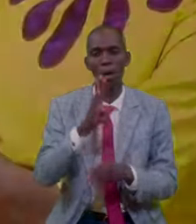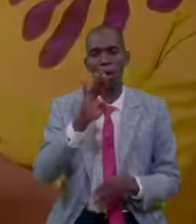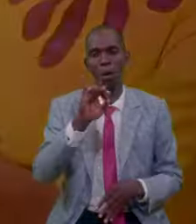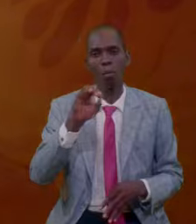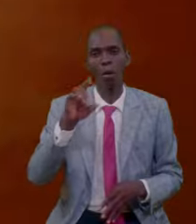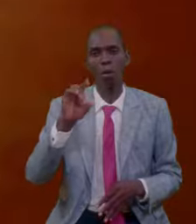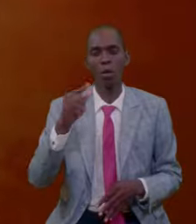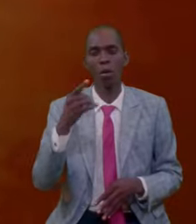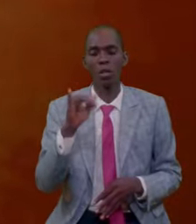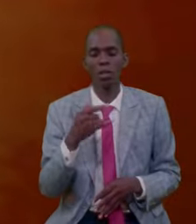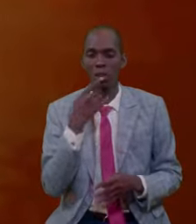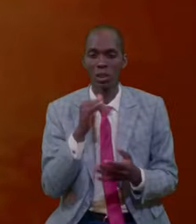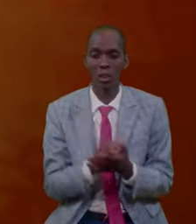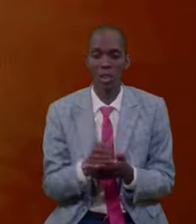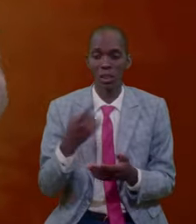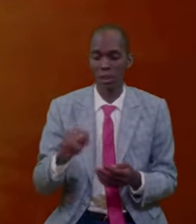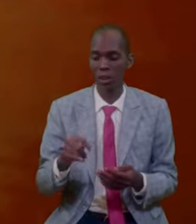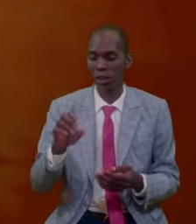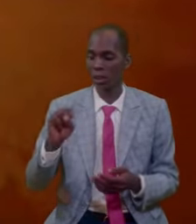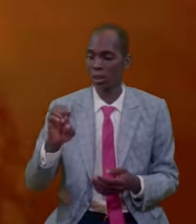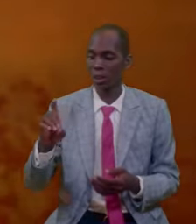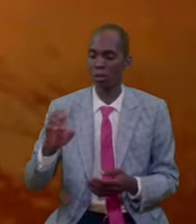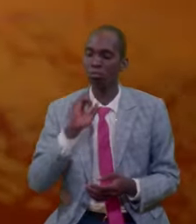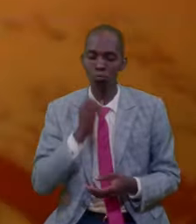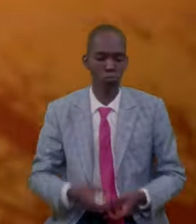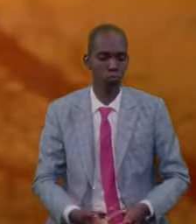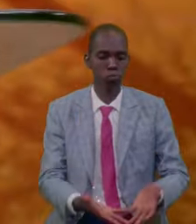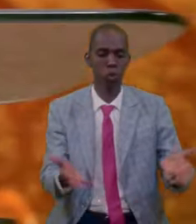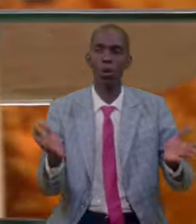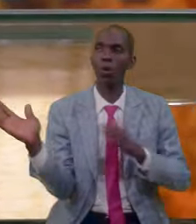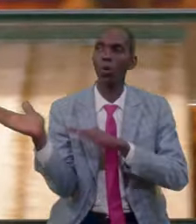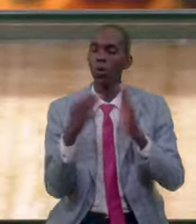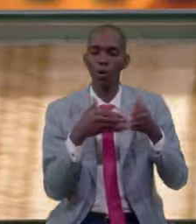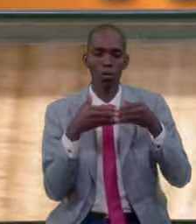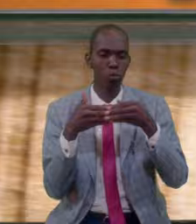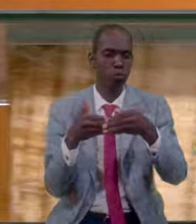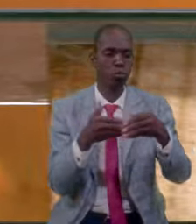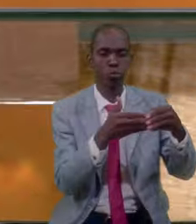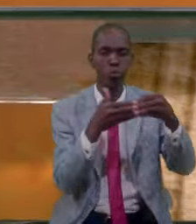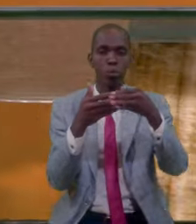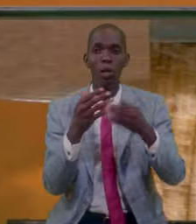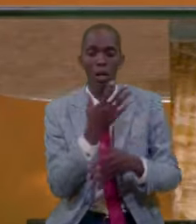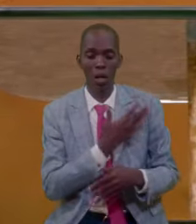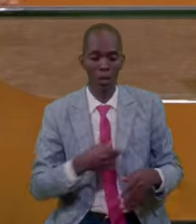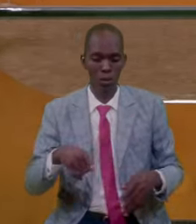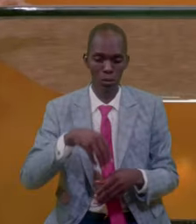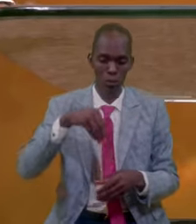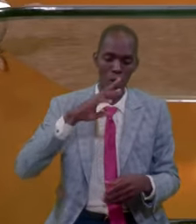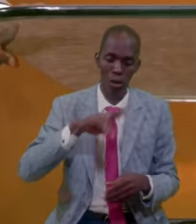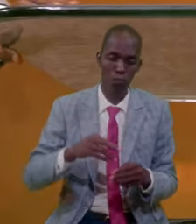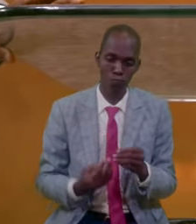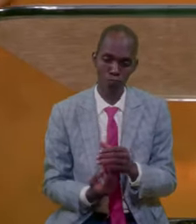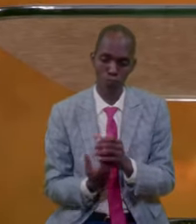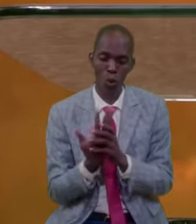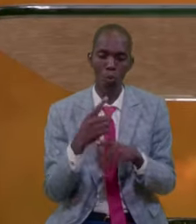and they begin to bear some kind of fruit, but there's no root. And there are people like that. They